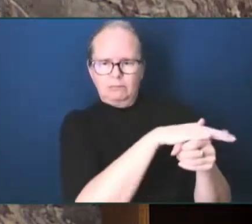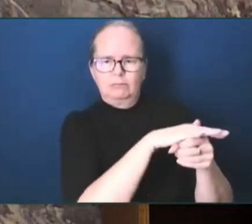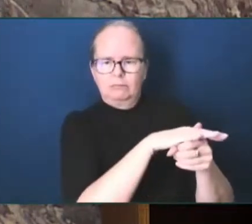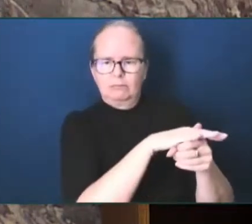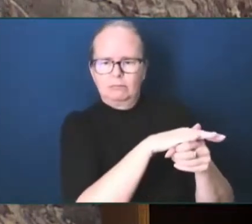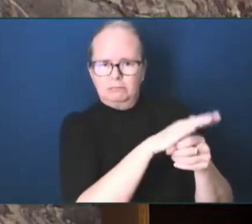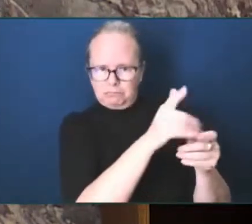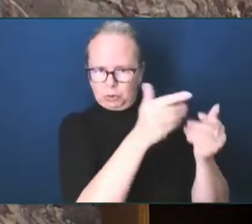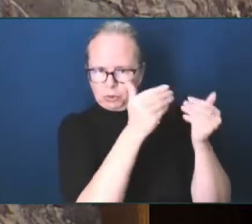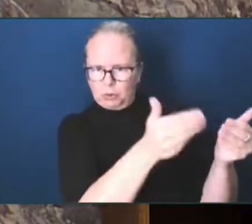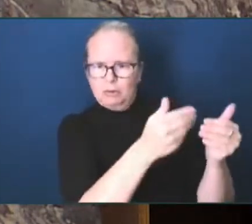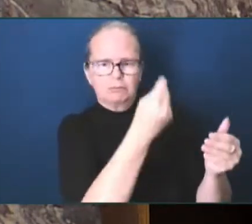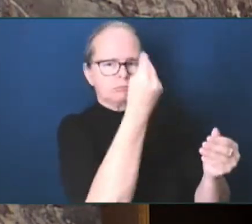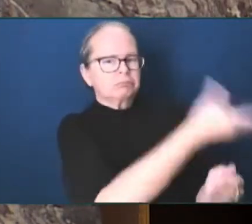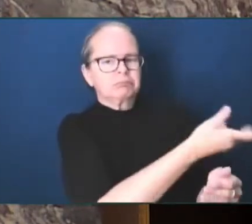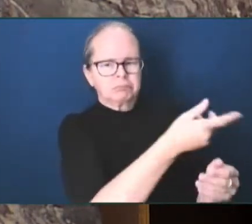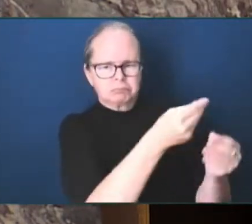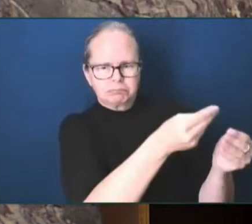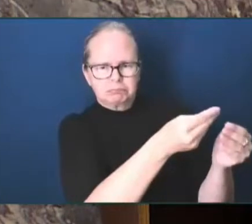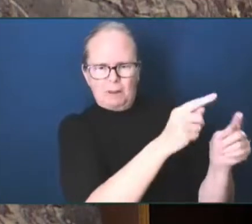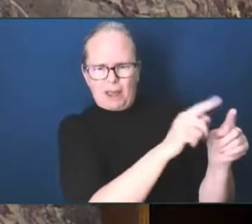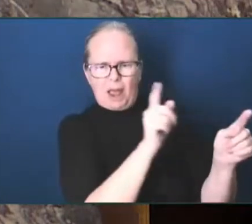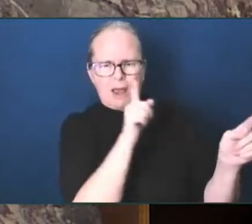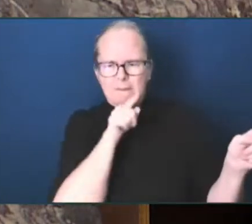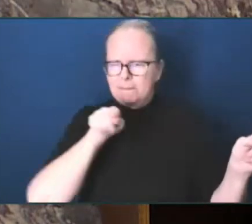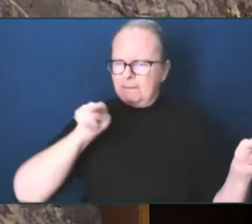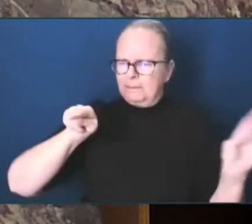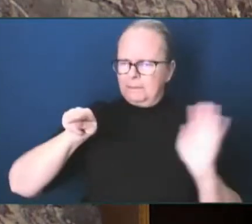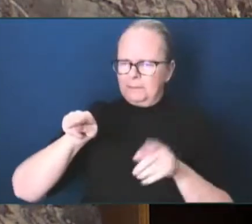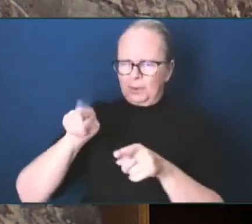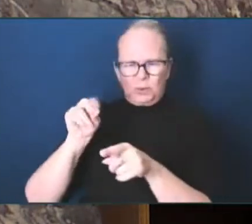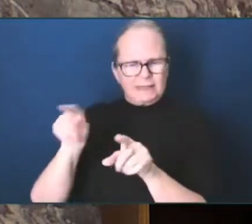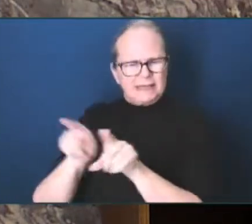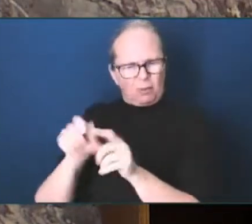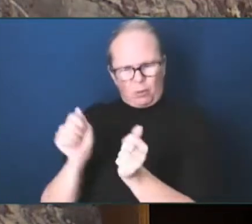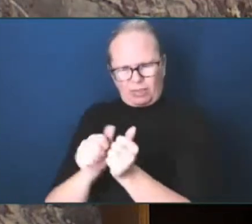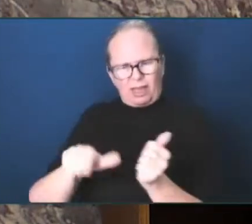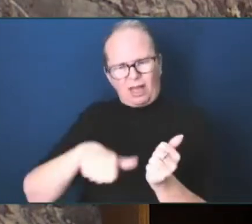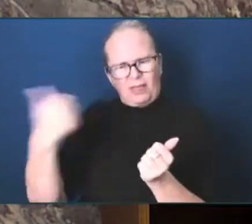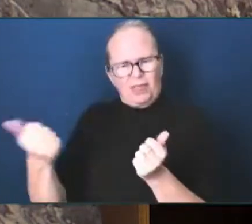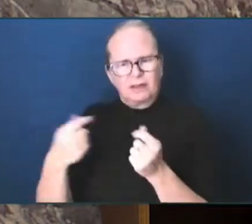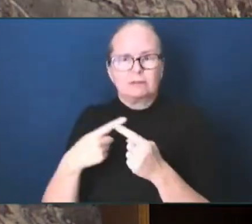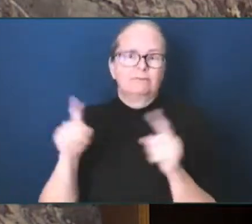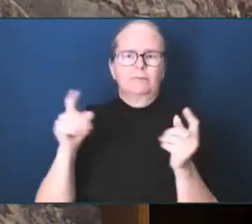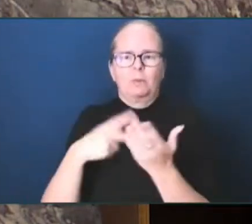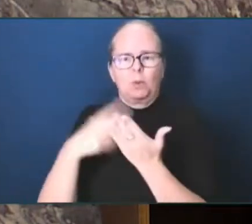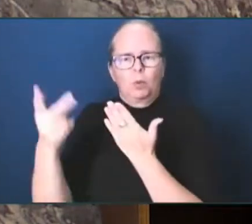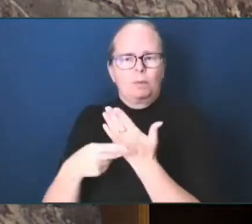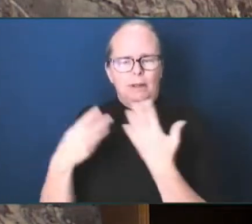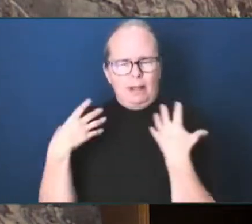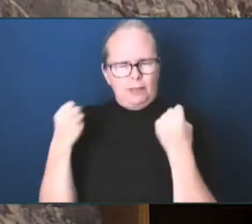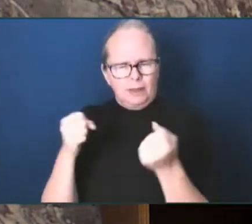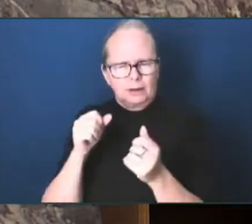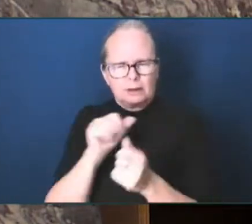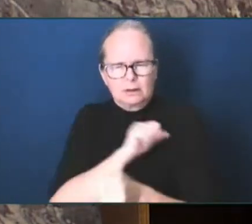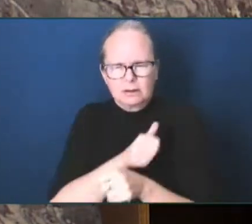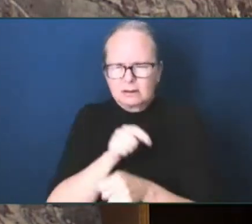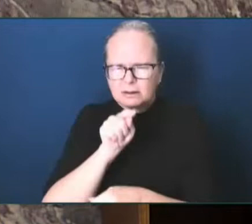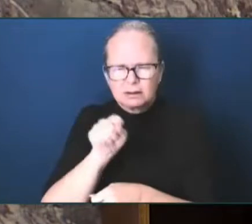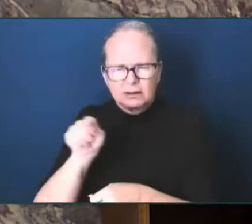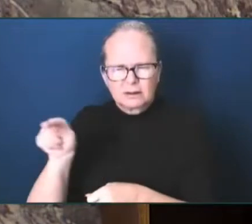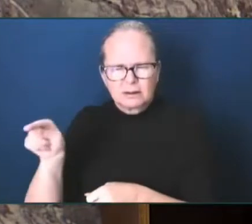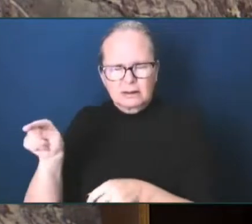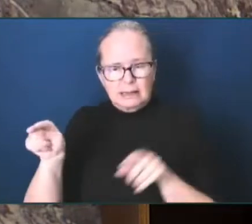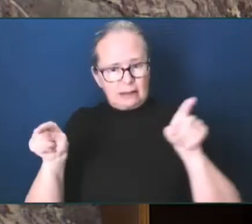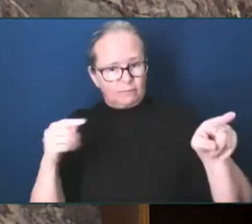same direction over here. The fact of the matter is, if the minister and the government wanted to make this a priority, she would direct all of the health authorities